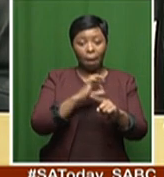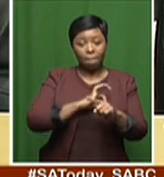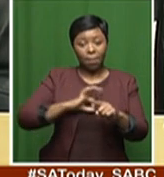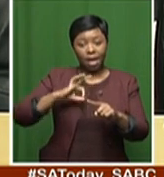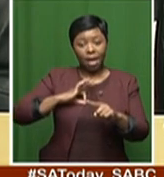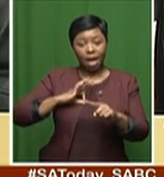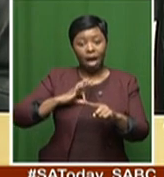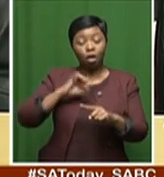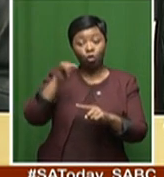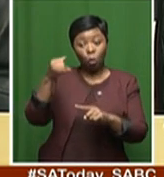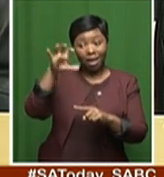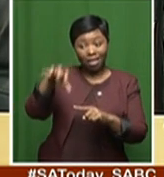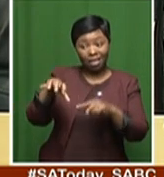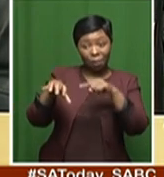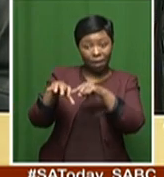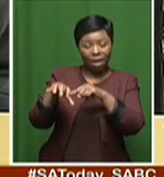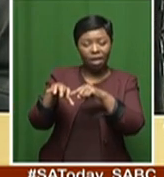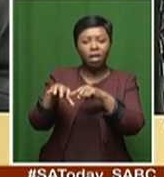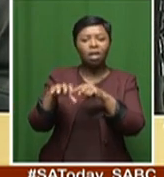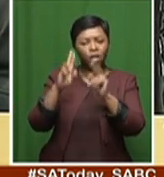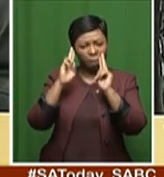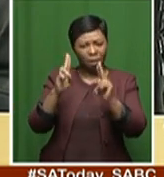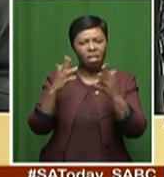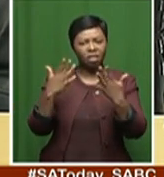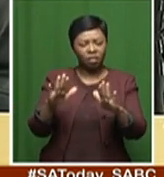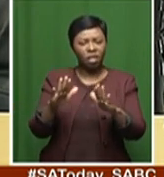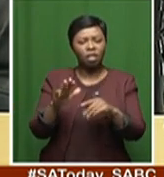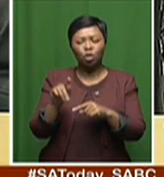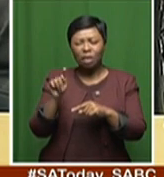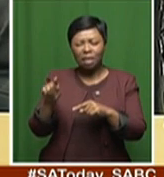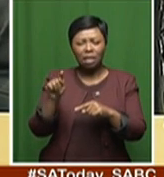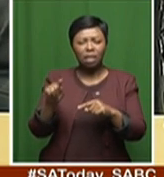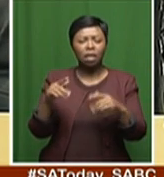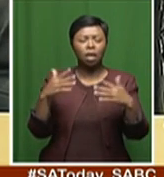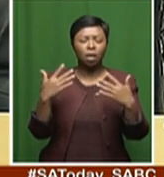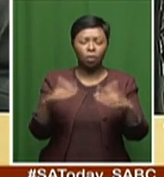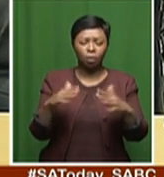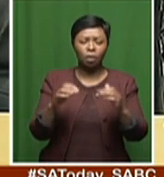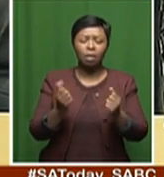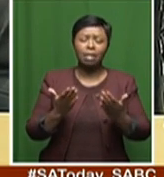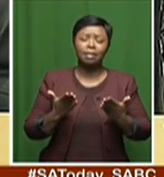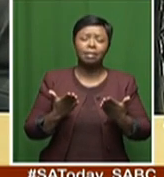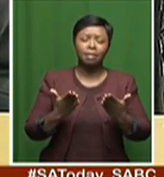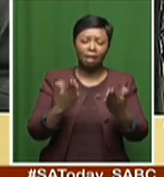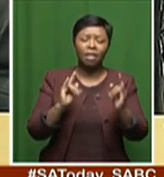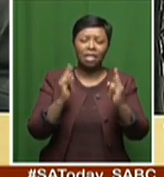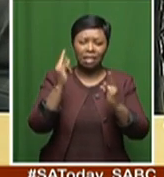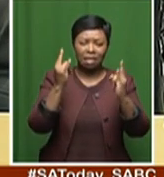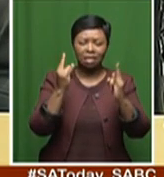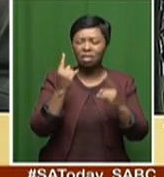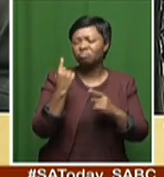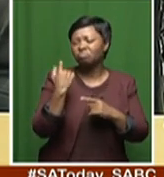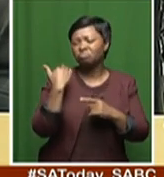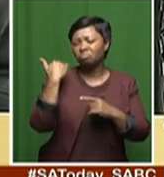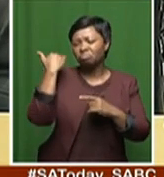who served the city from this building here. He passed away a few days ago at the age